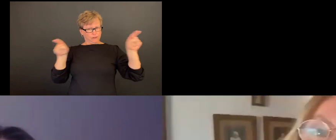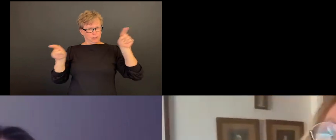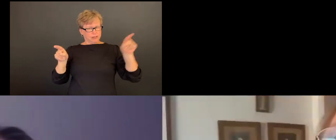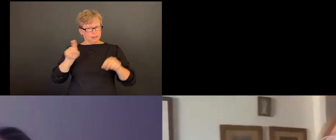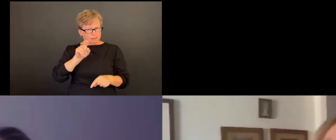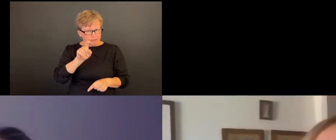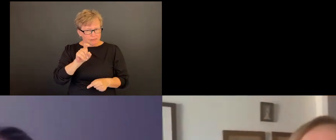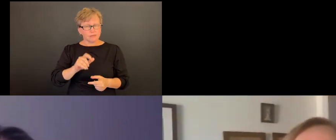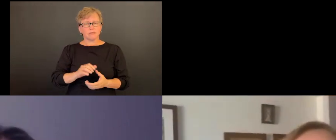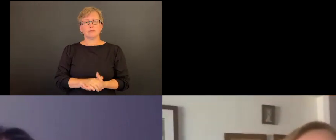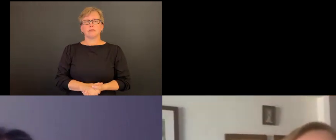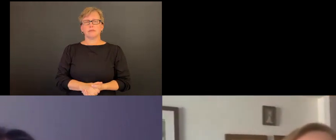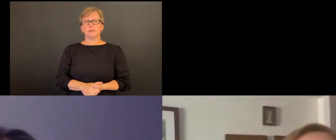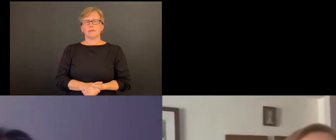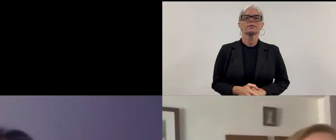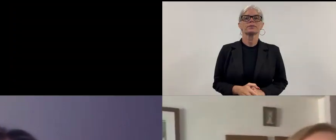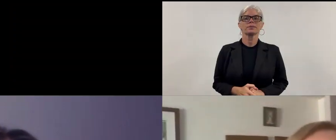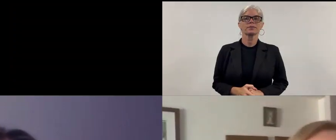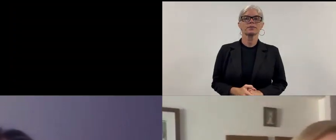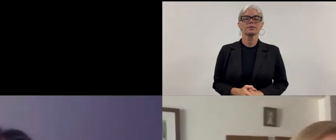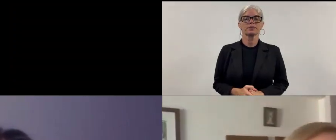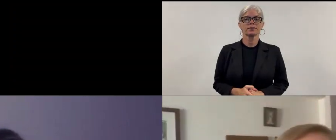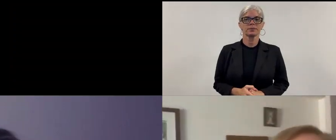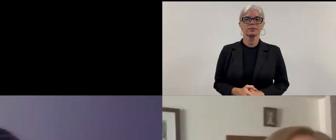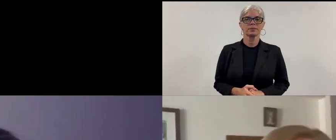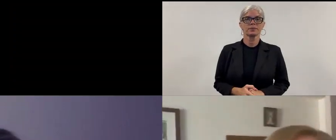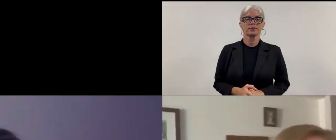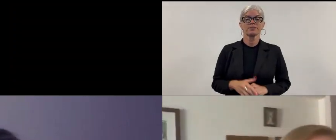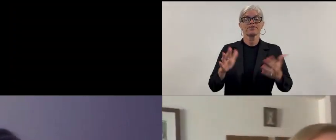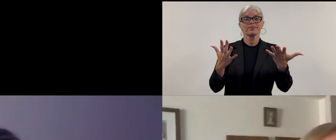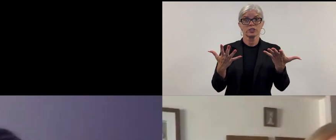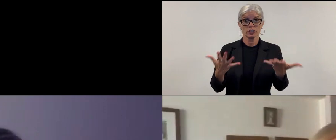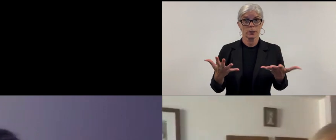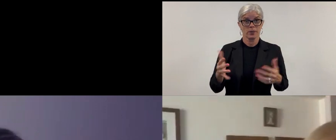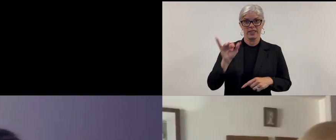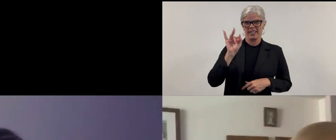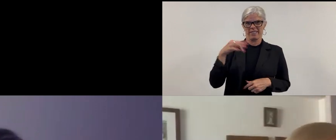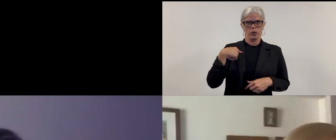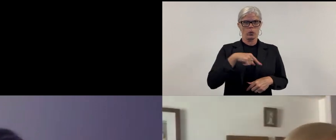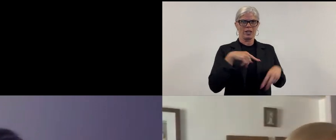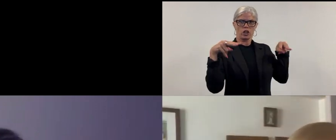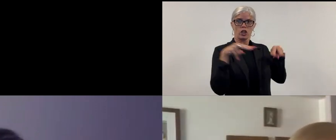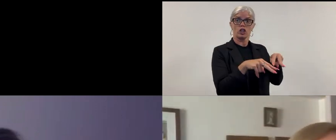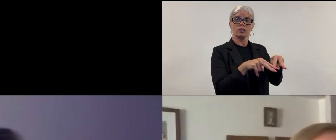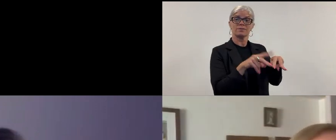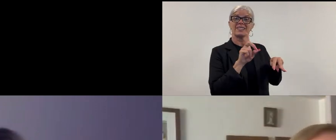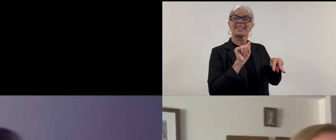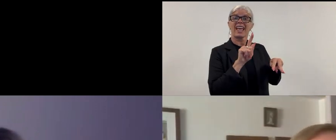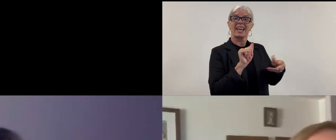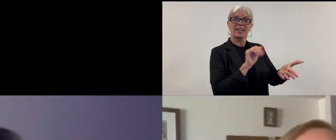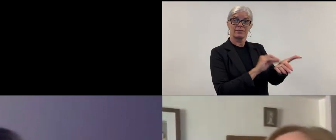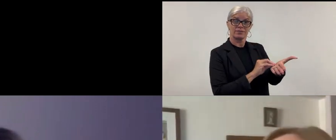huge differences in the populations? So if I look at the data, because we looked at the data from our